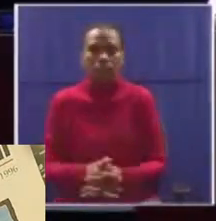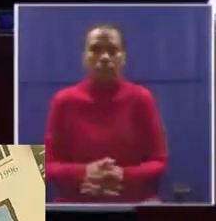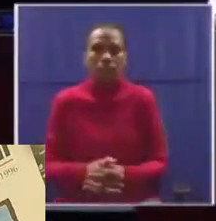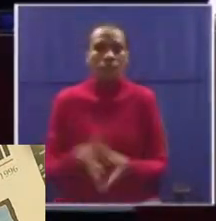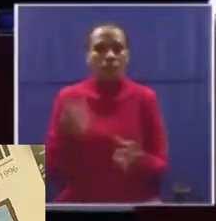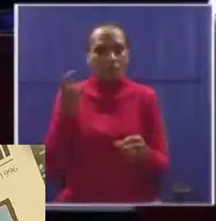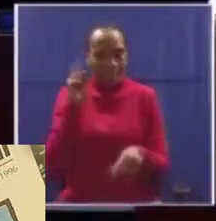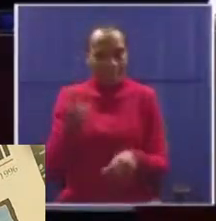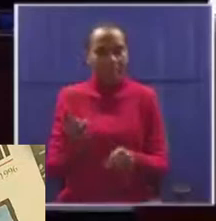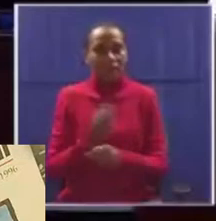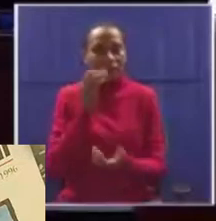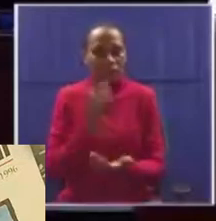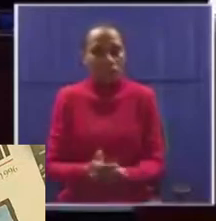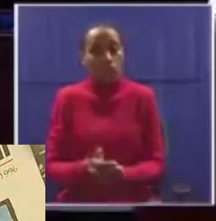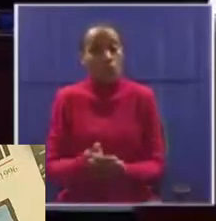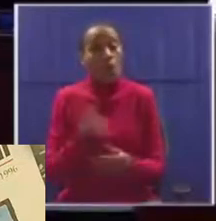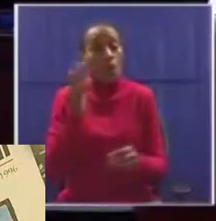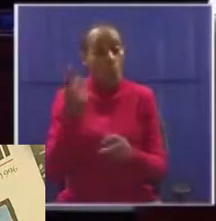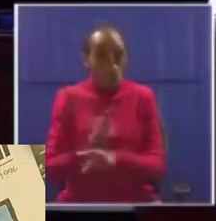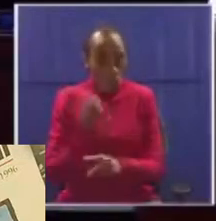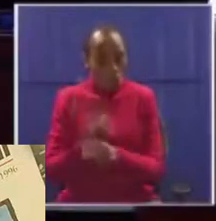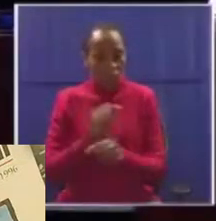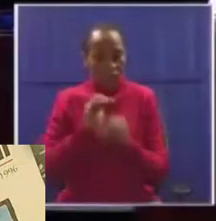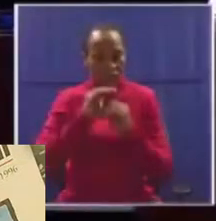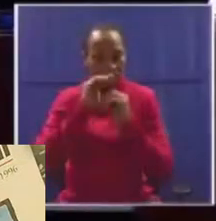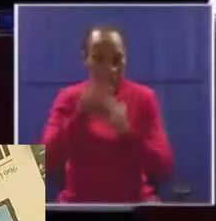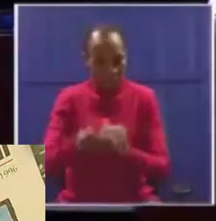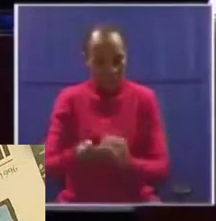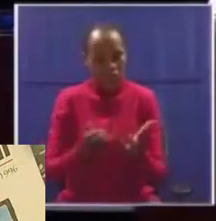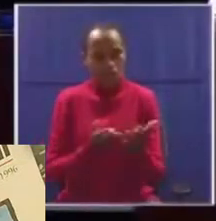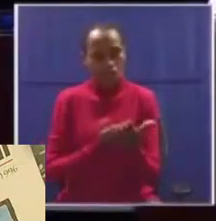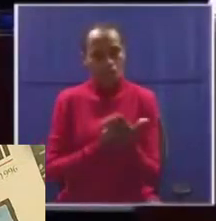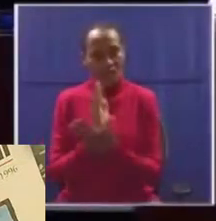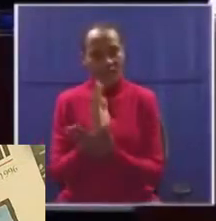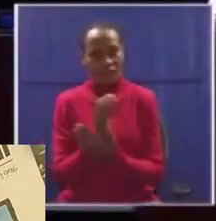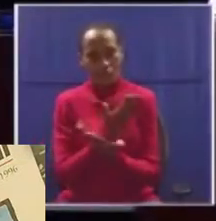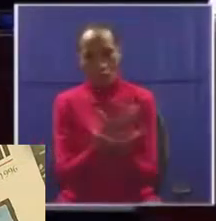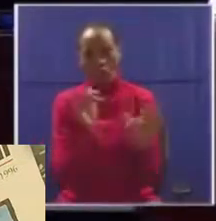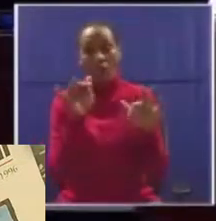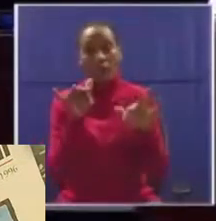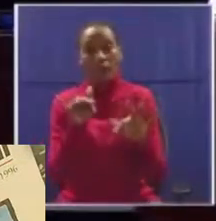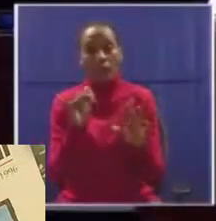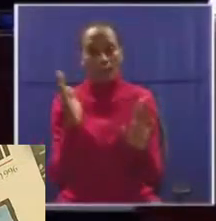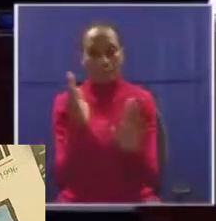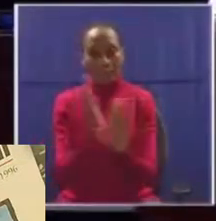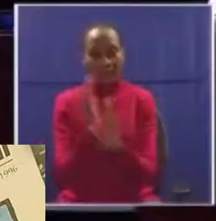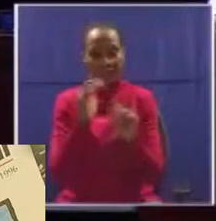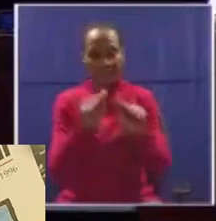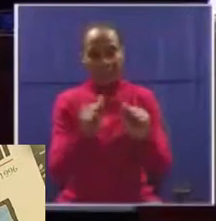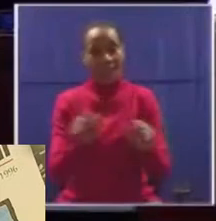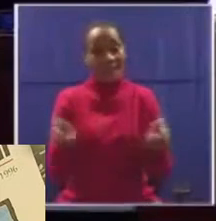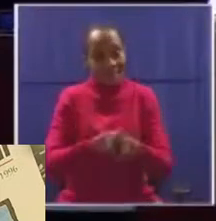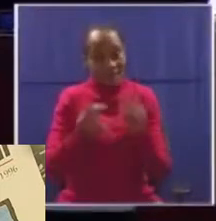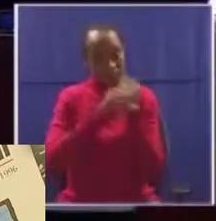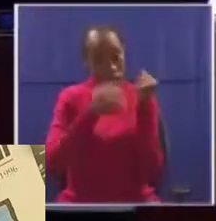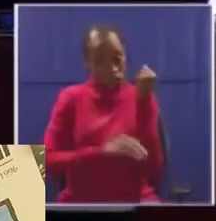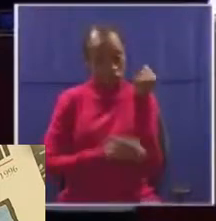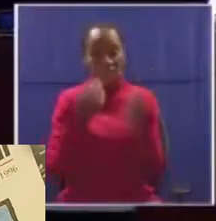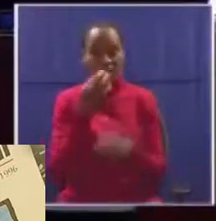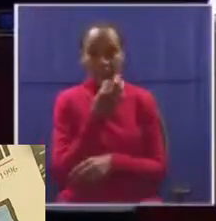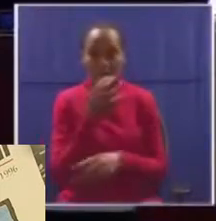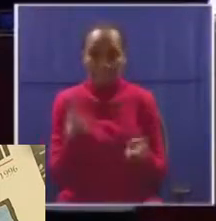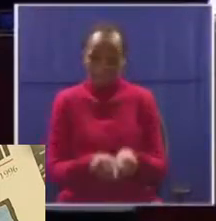against the fundamental rights to privacy as is enshrined in our constitution